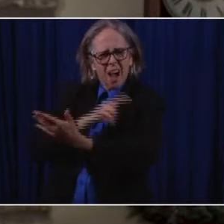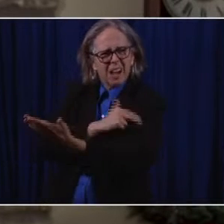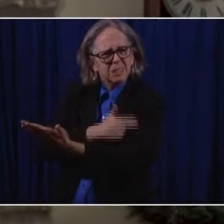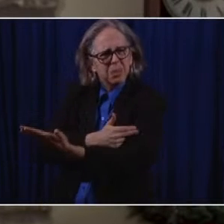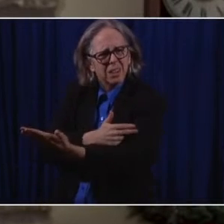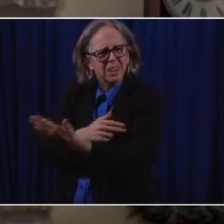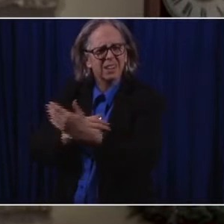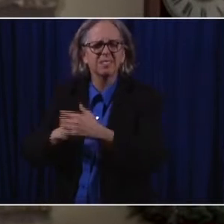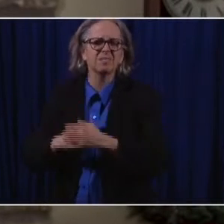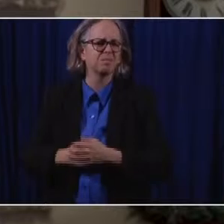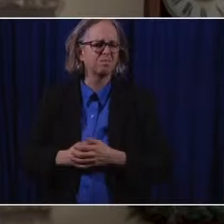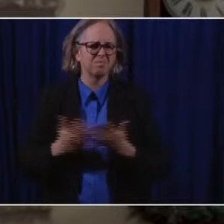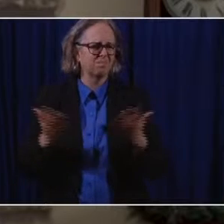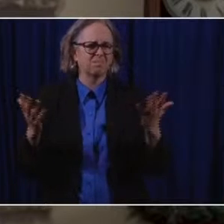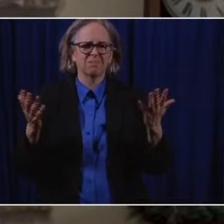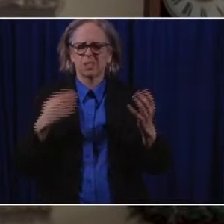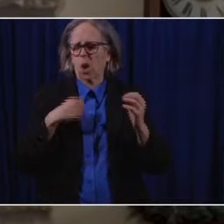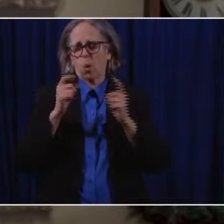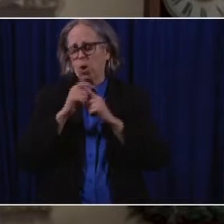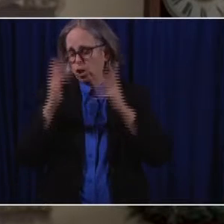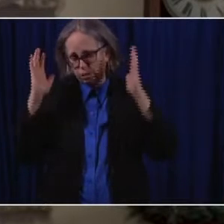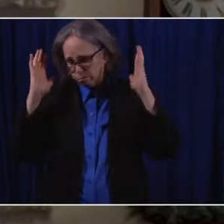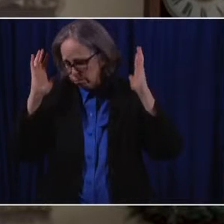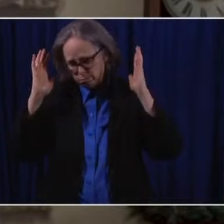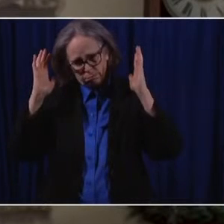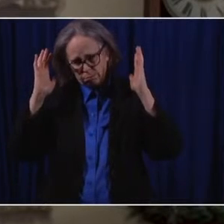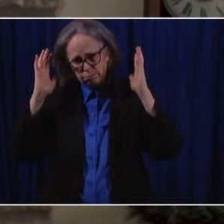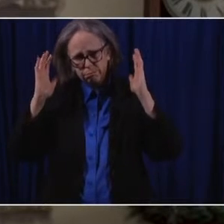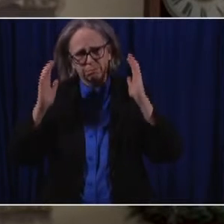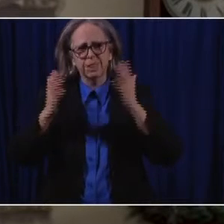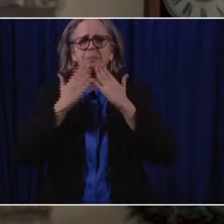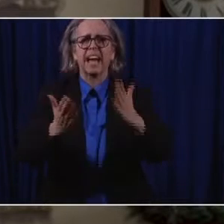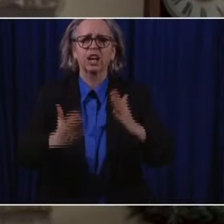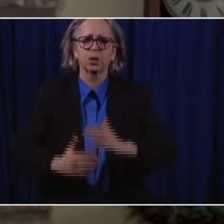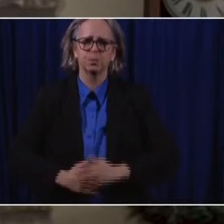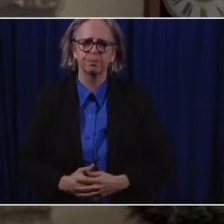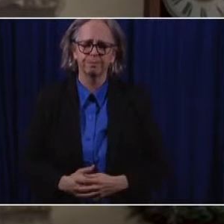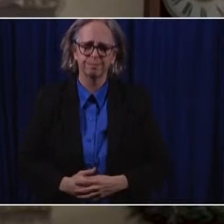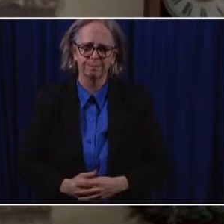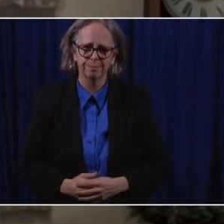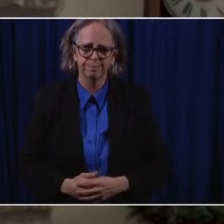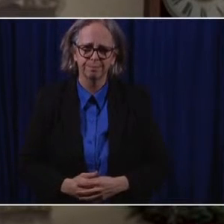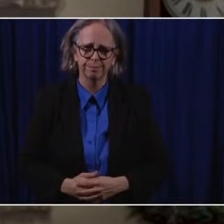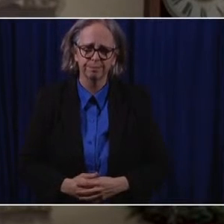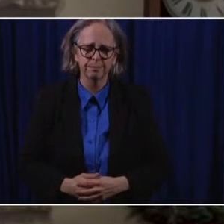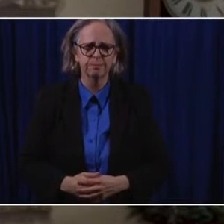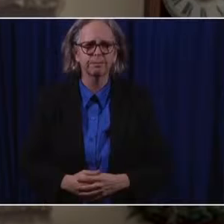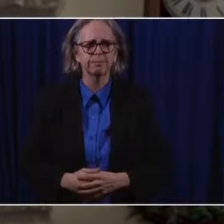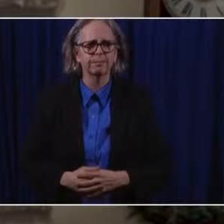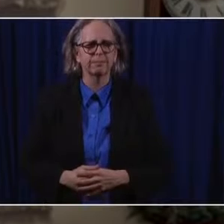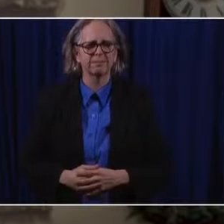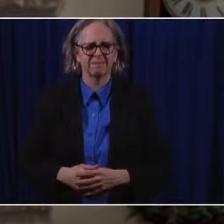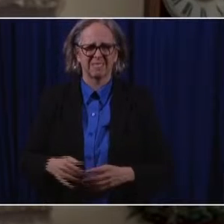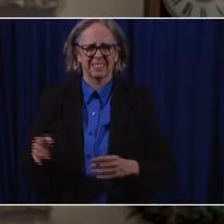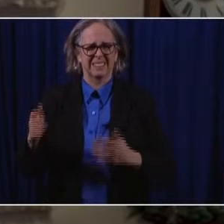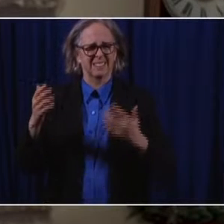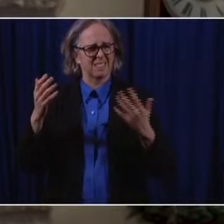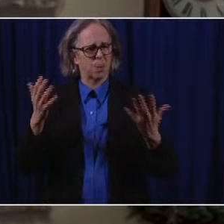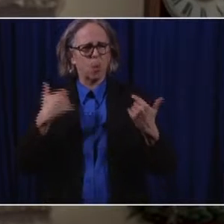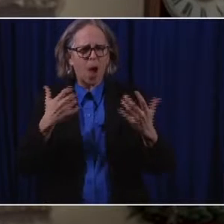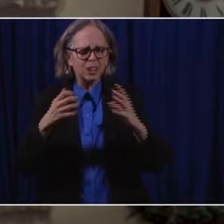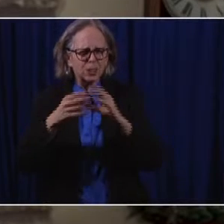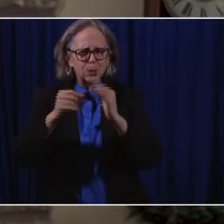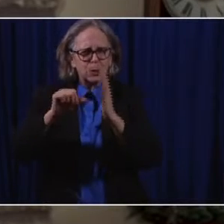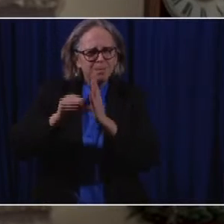don't know what to say, but thank you. We're very, very, very grateful. I want to specifically thank the nurses who did this ad: